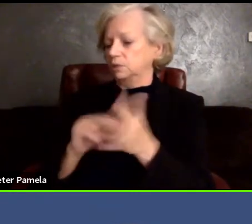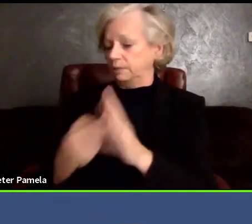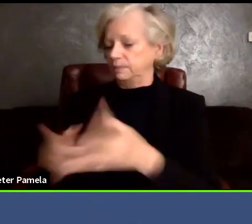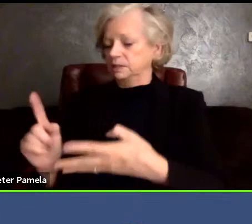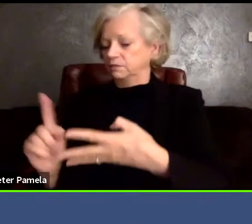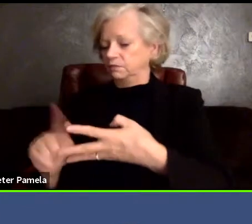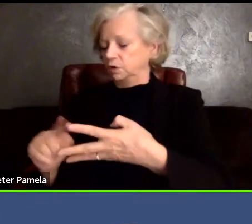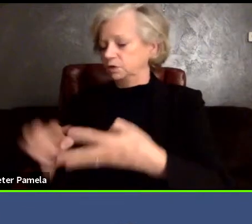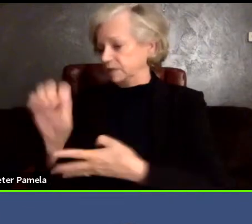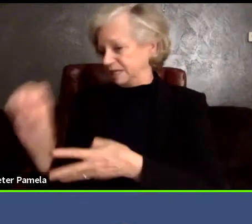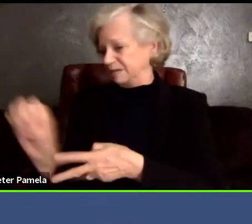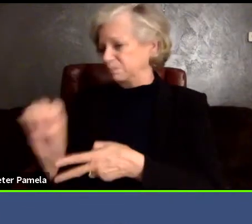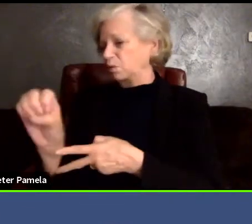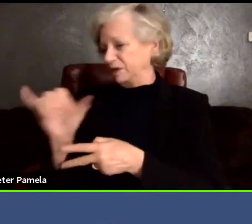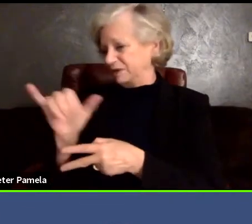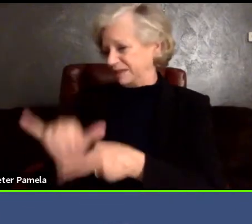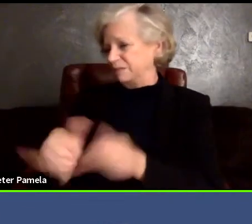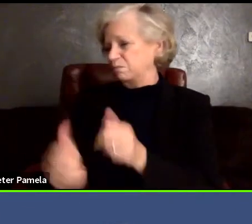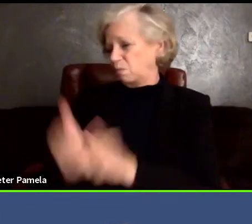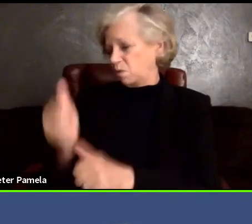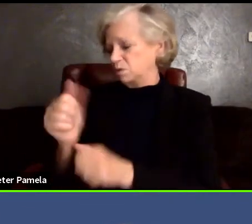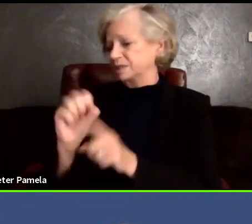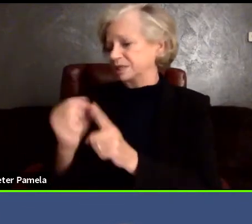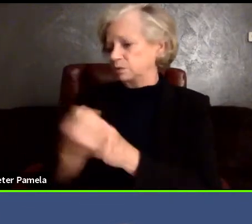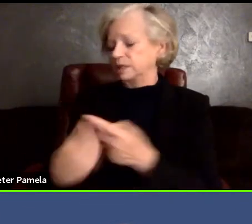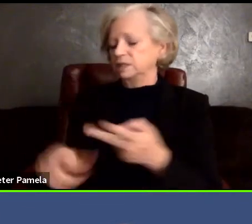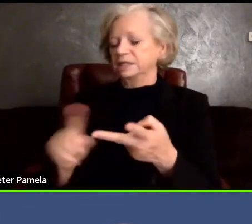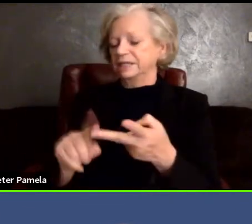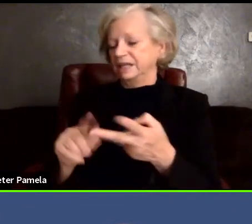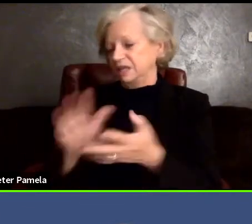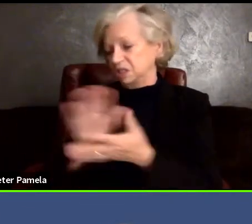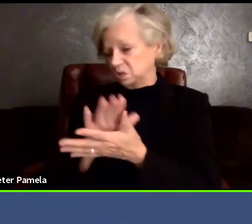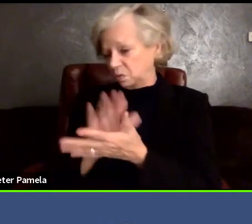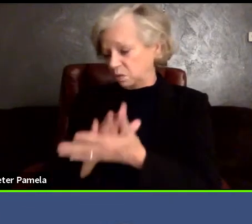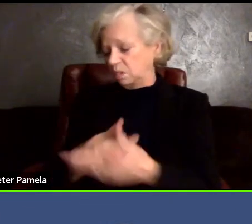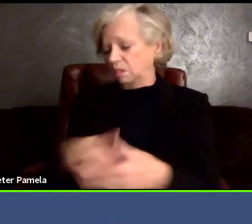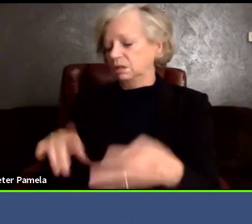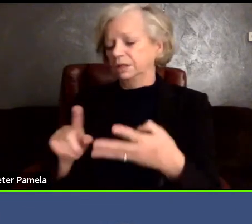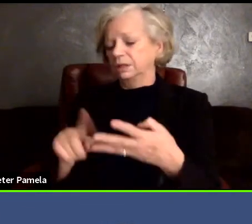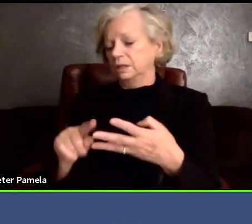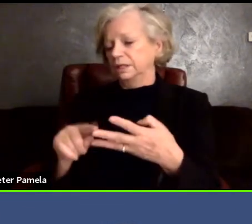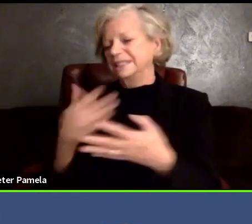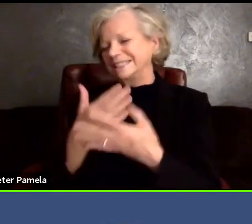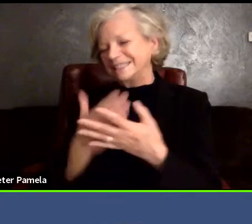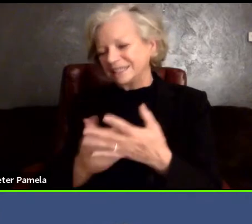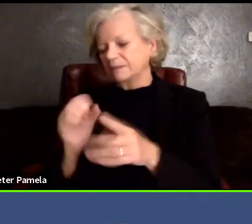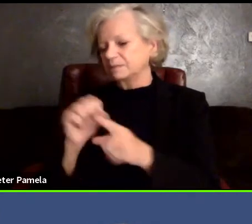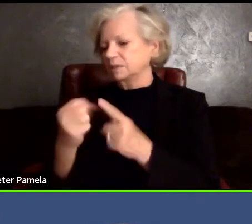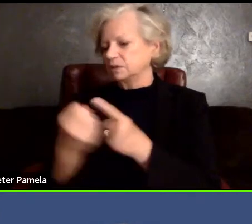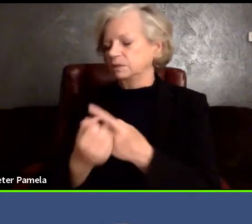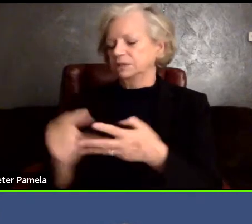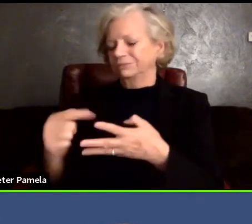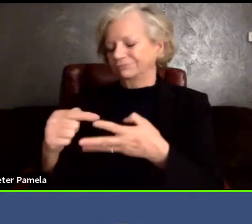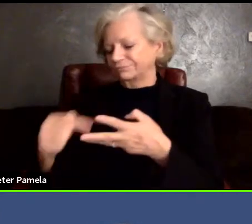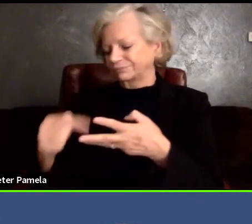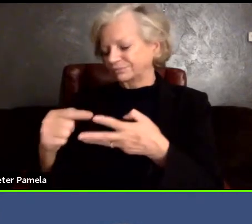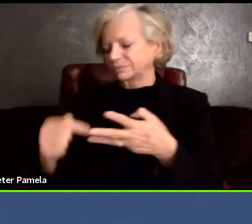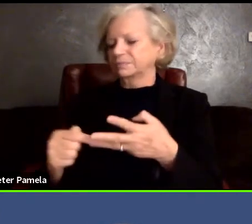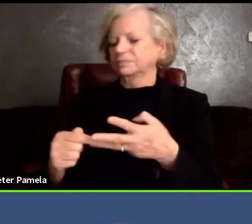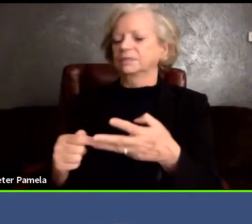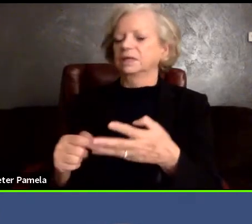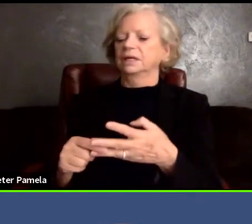most situations, it would be the school. In some situations, with student